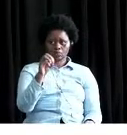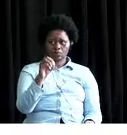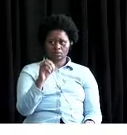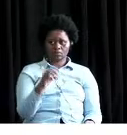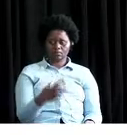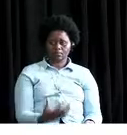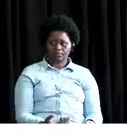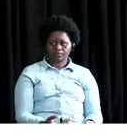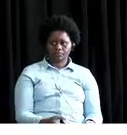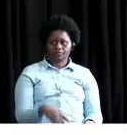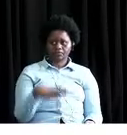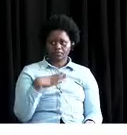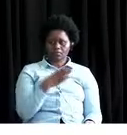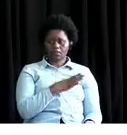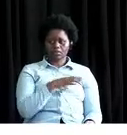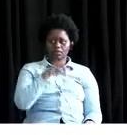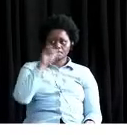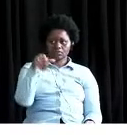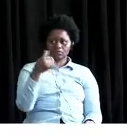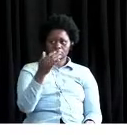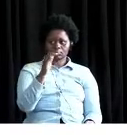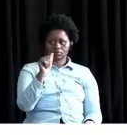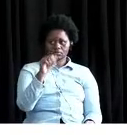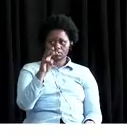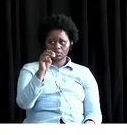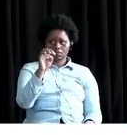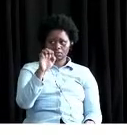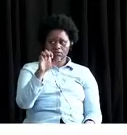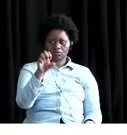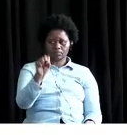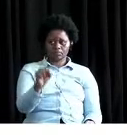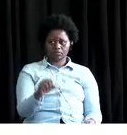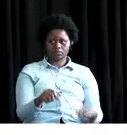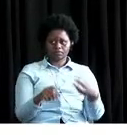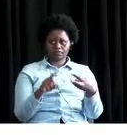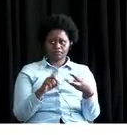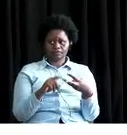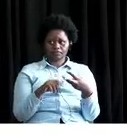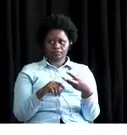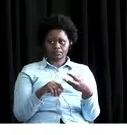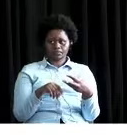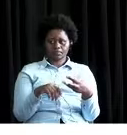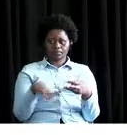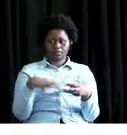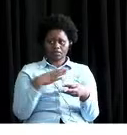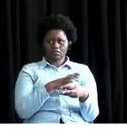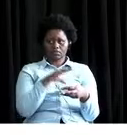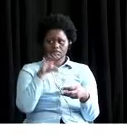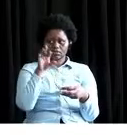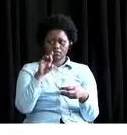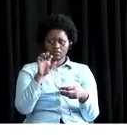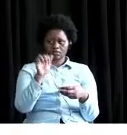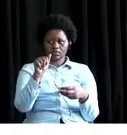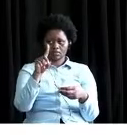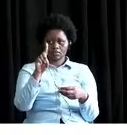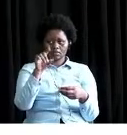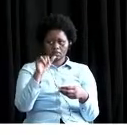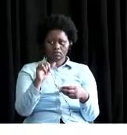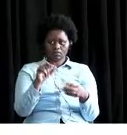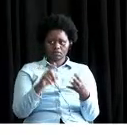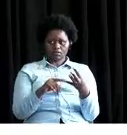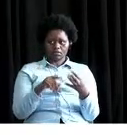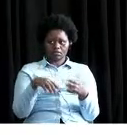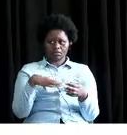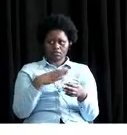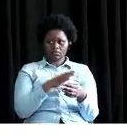Mncango number 1, Councillor James number 2. Yeah. Councillor Reddy number 3. Councillor Mnikash number